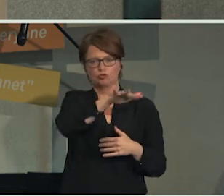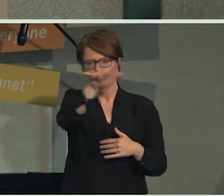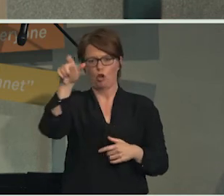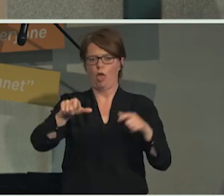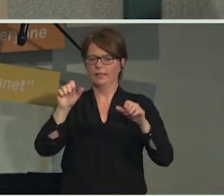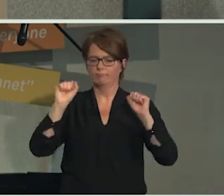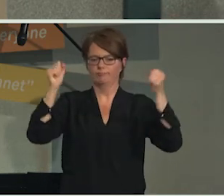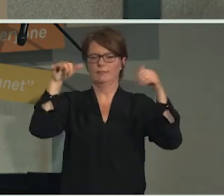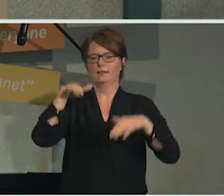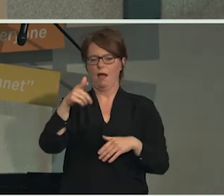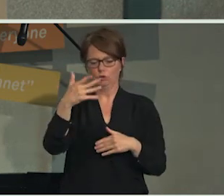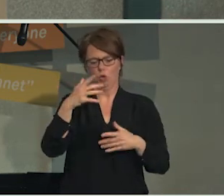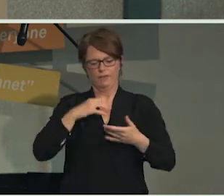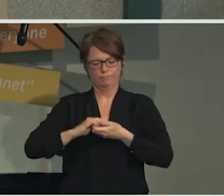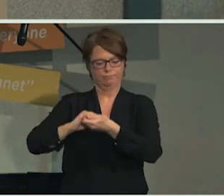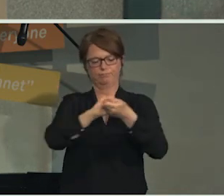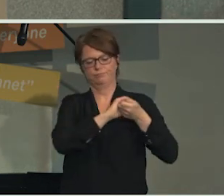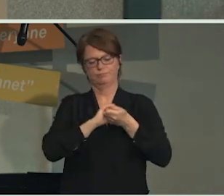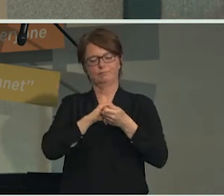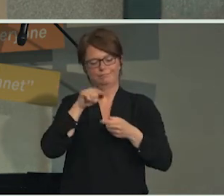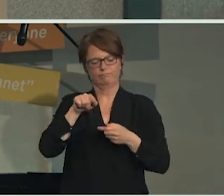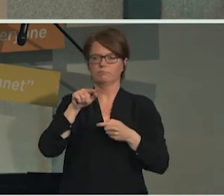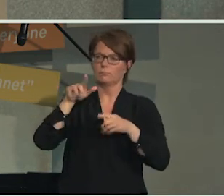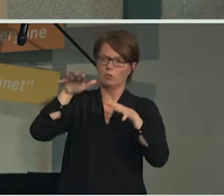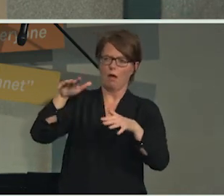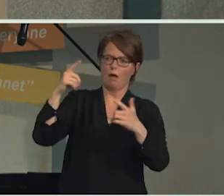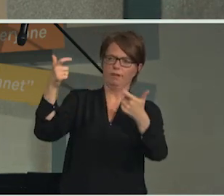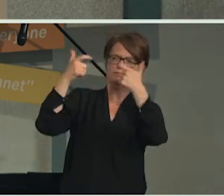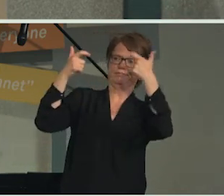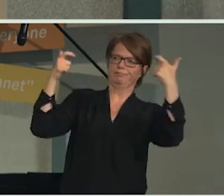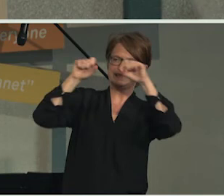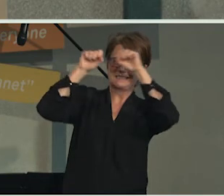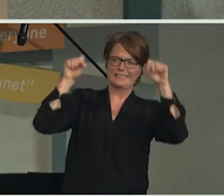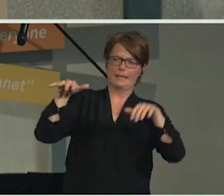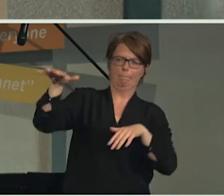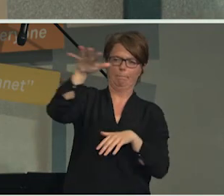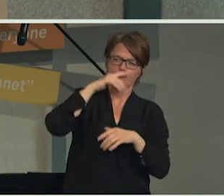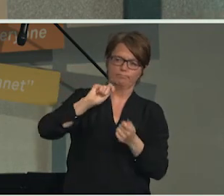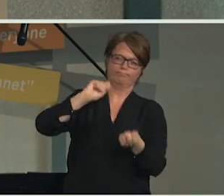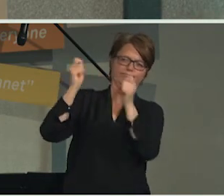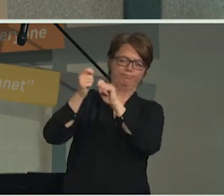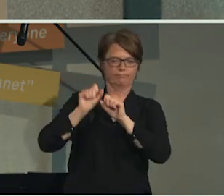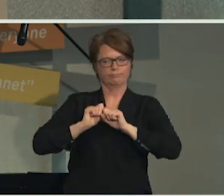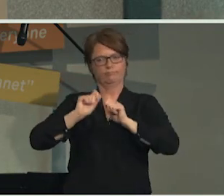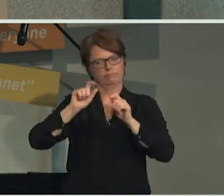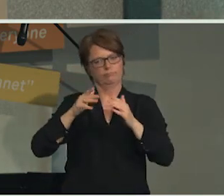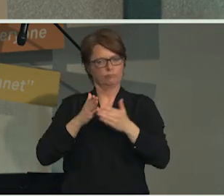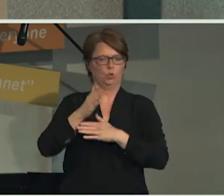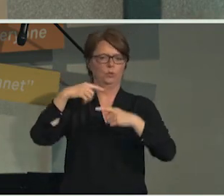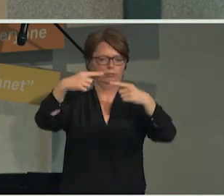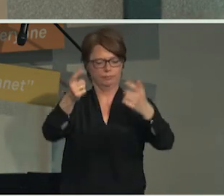also witnessing an almost run on the concept of intersectionality these days in